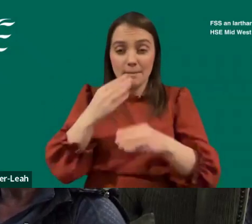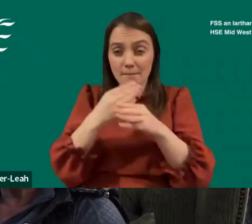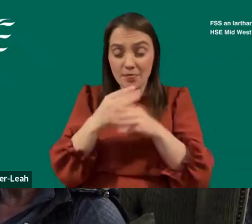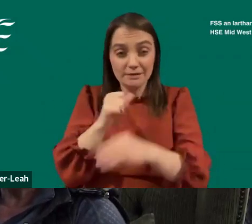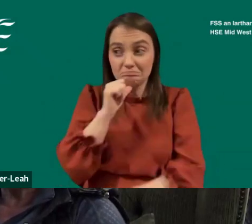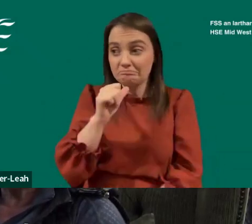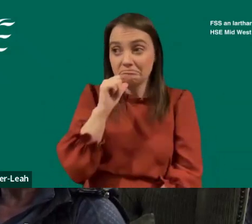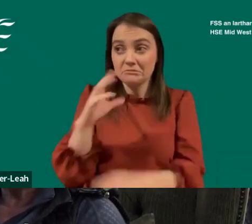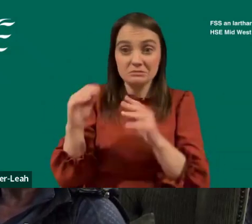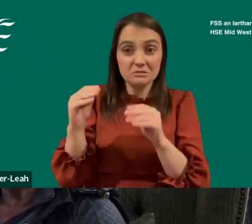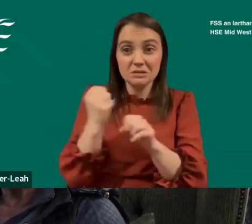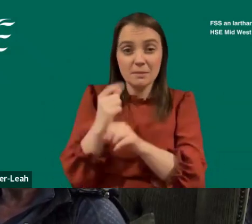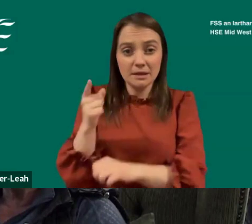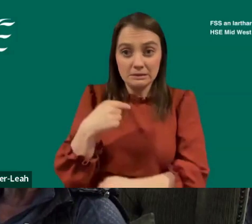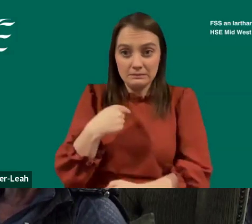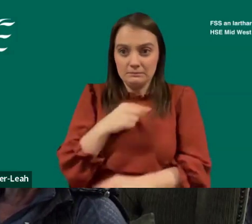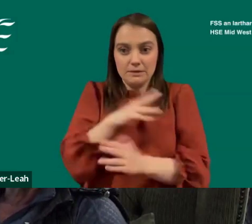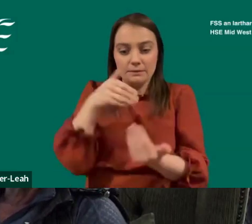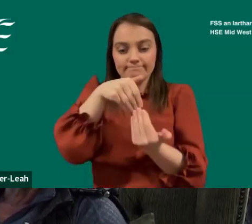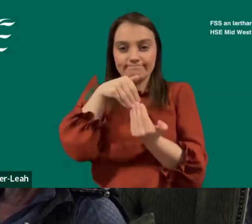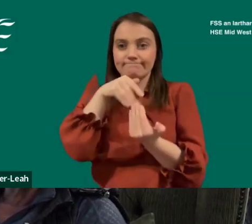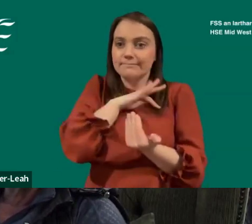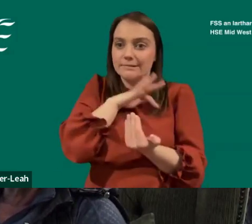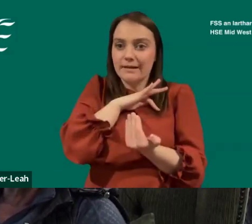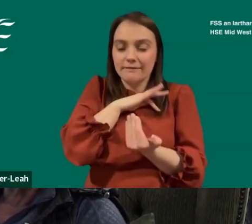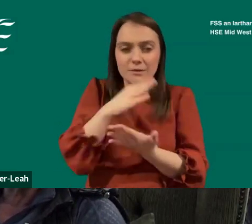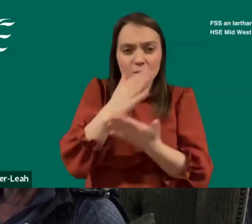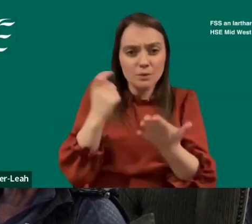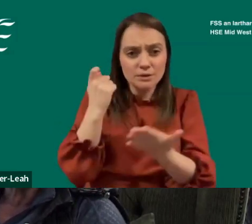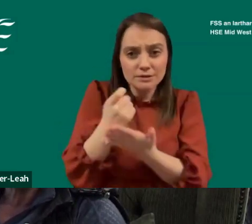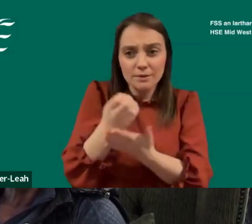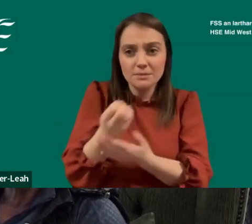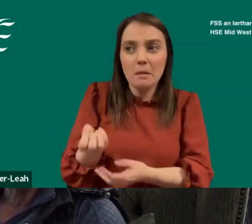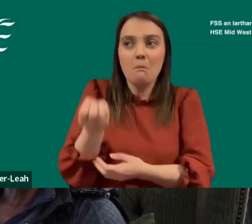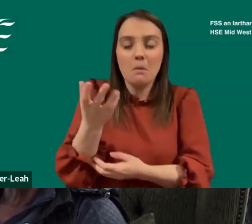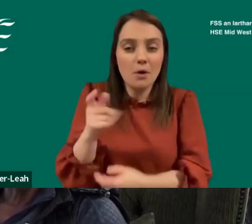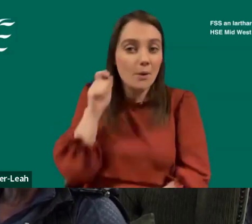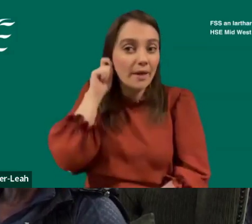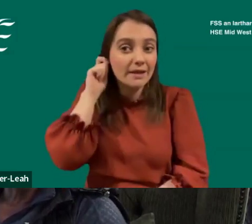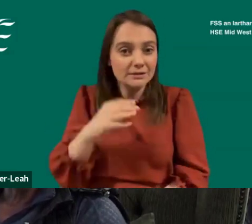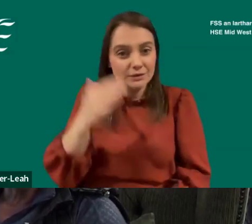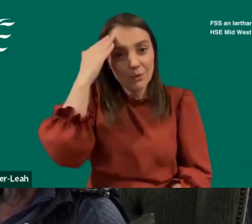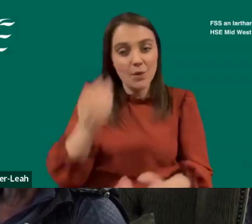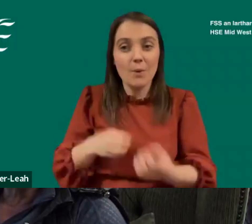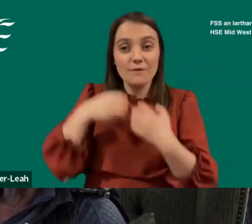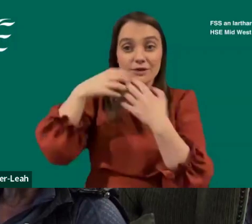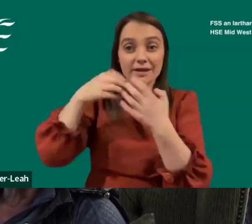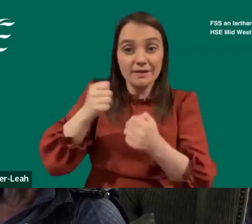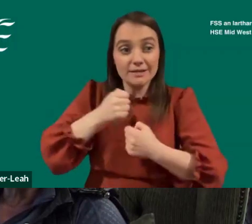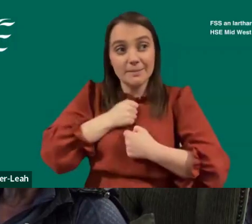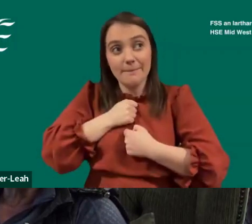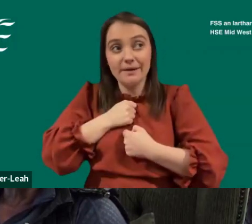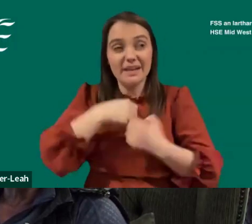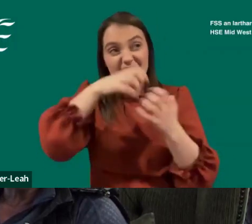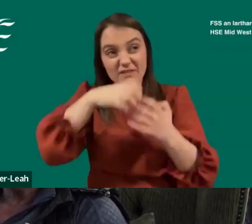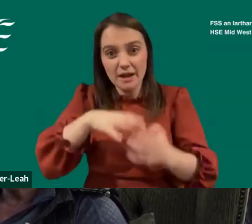And, like, I kind of don't speak about it either myself. Although sometimes I would throw a few hints when they're giving out about me giving out. And